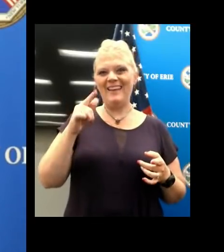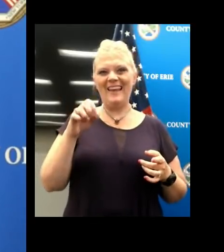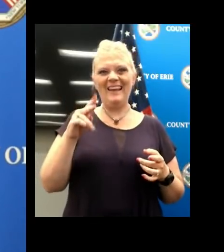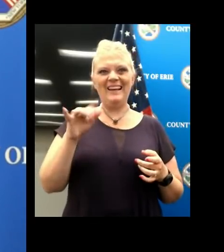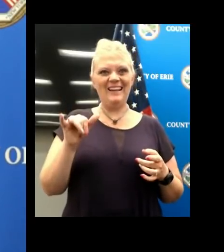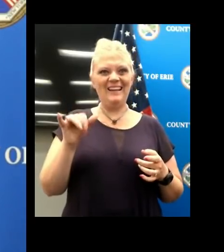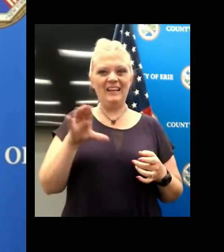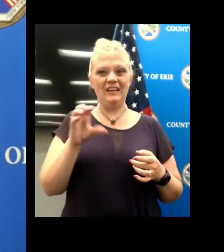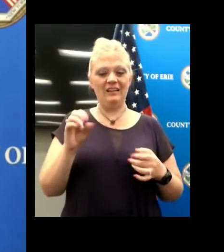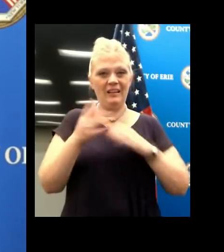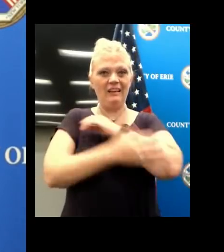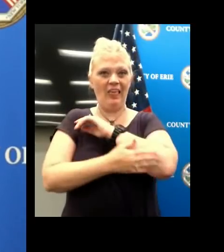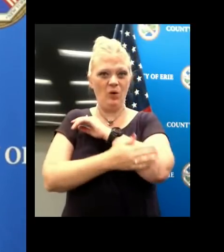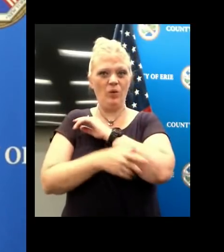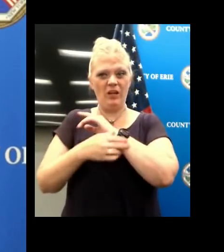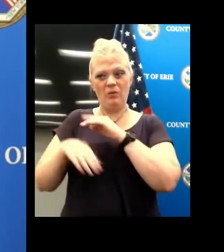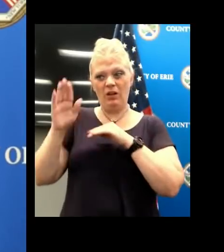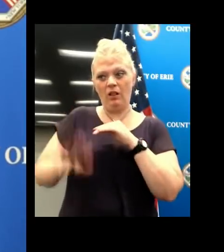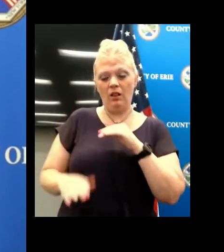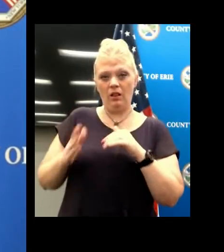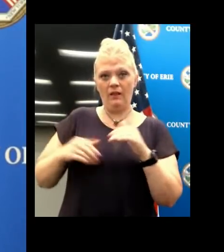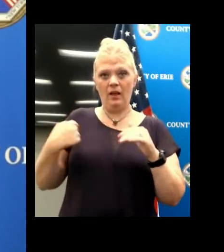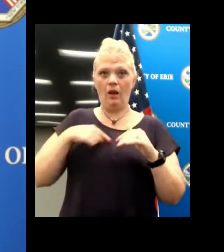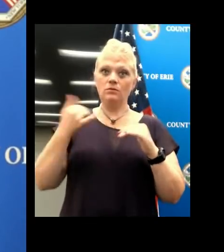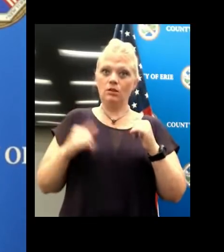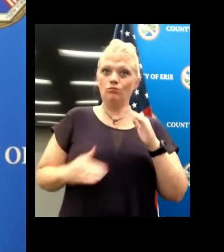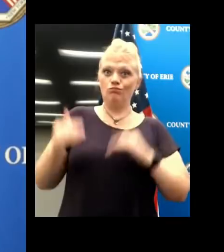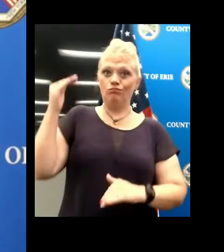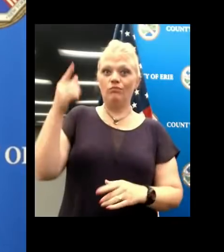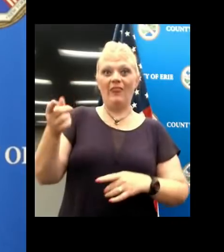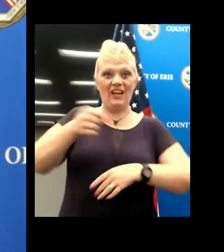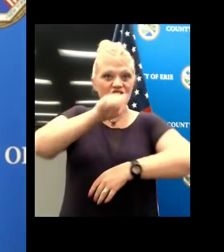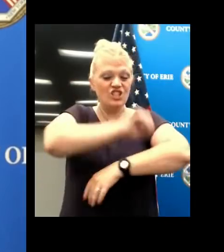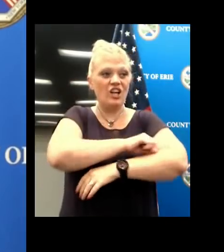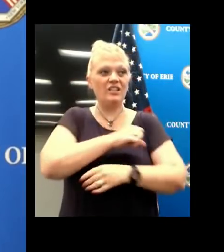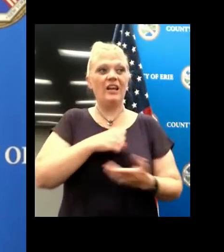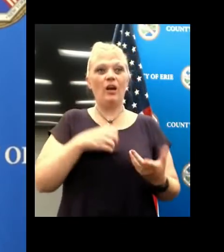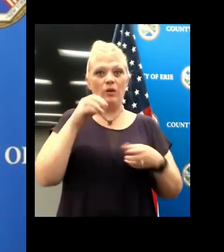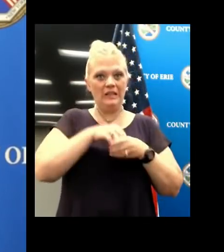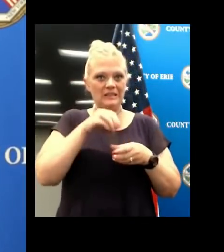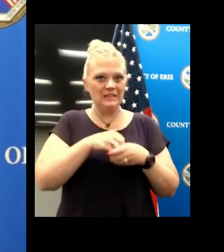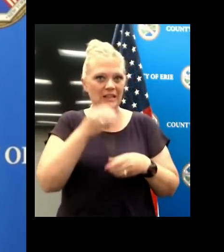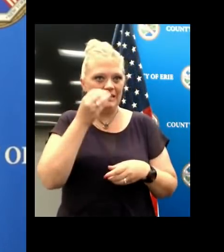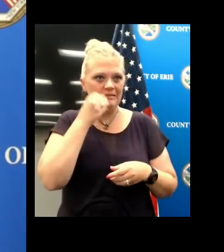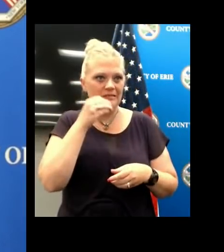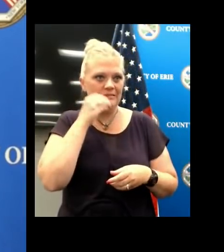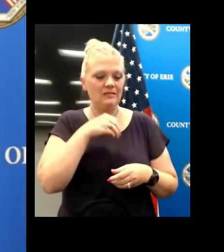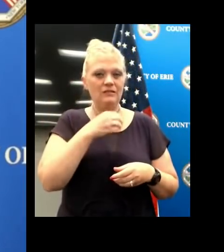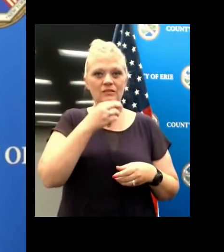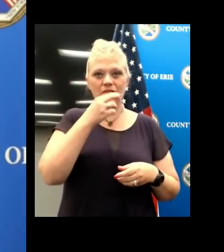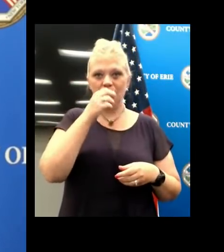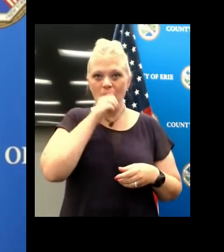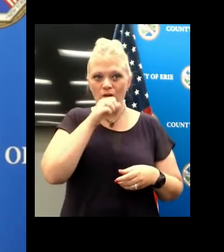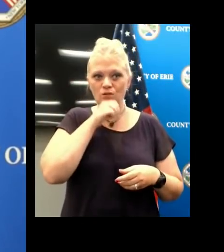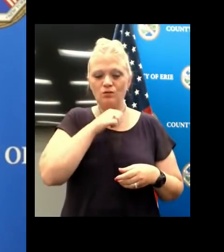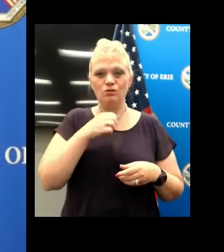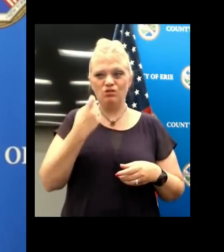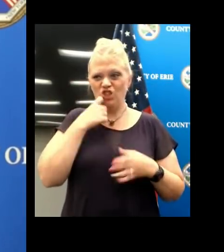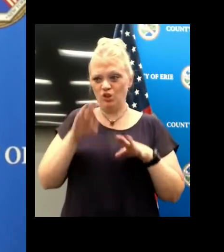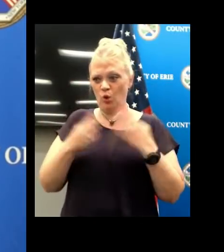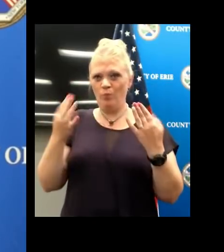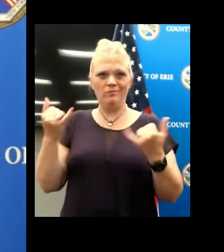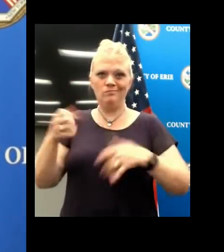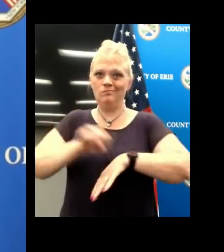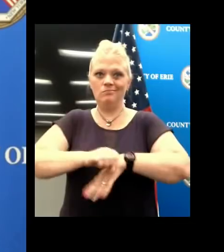than ours, and now they're higher? Well, they actually shut down bars and indoor dining again after reopening them to